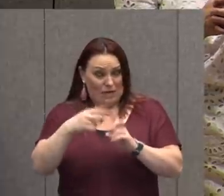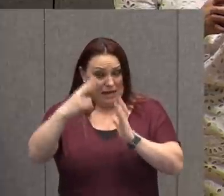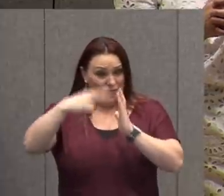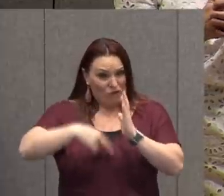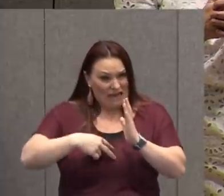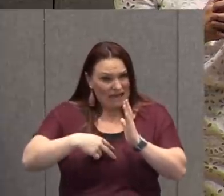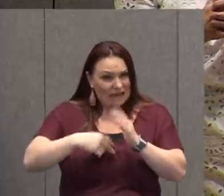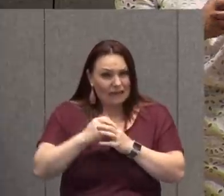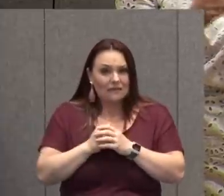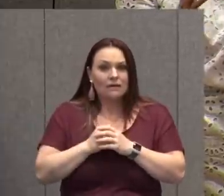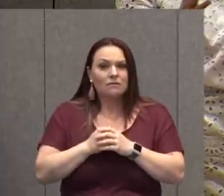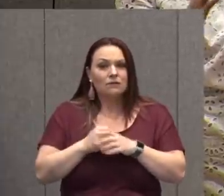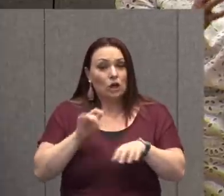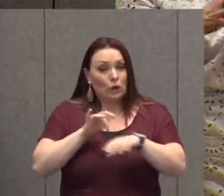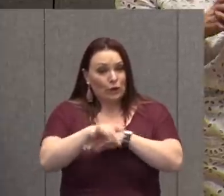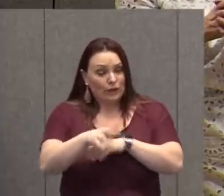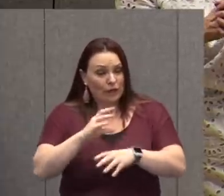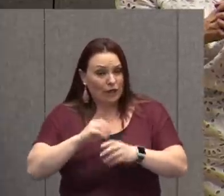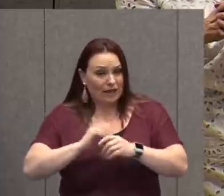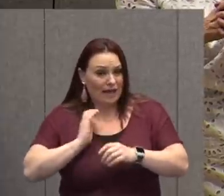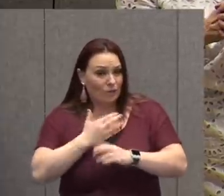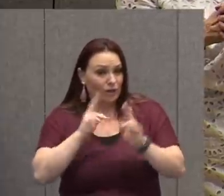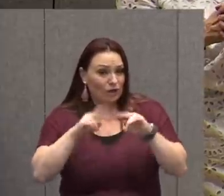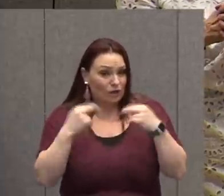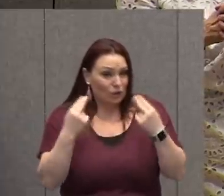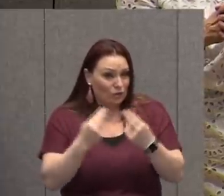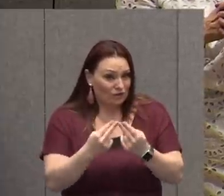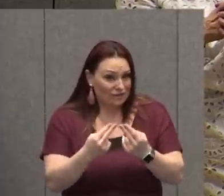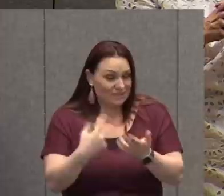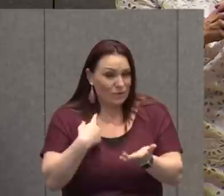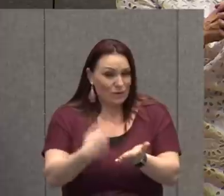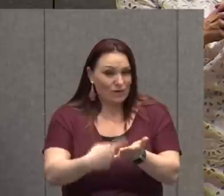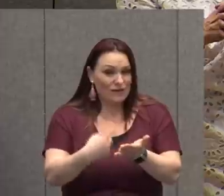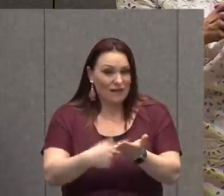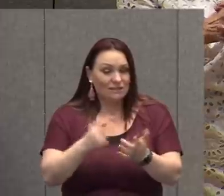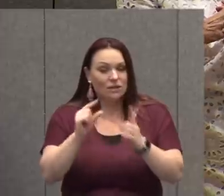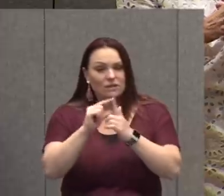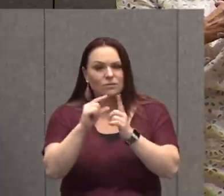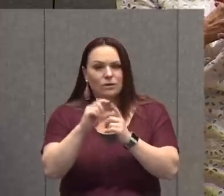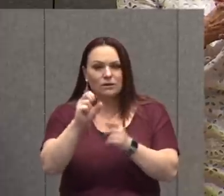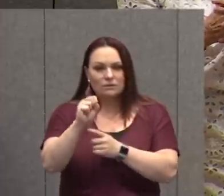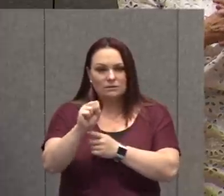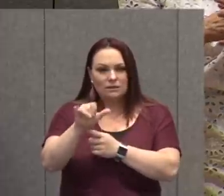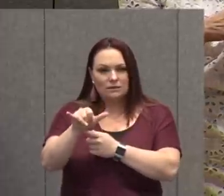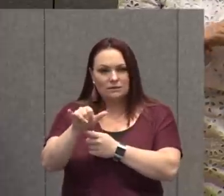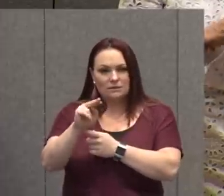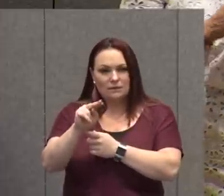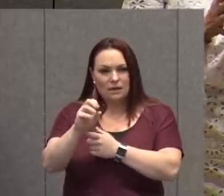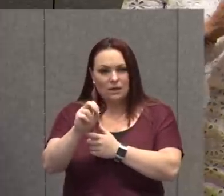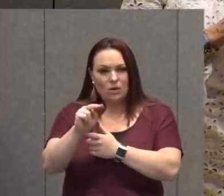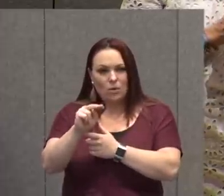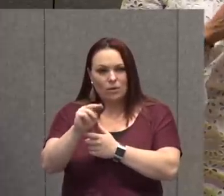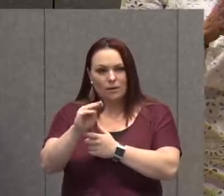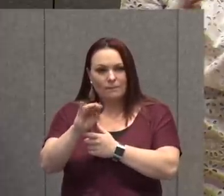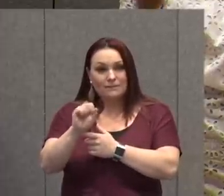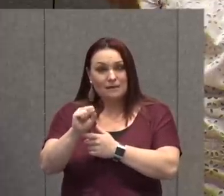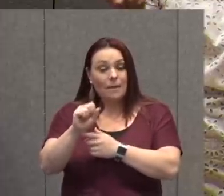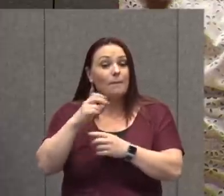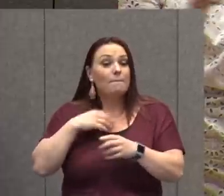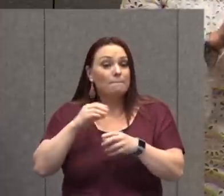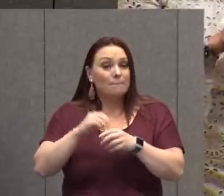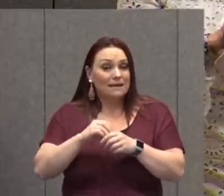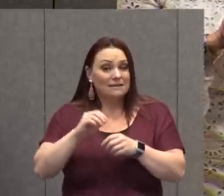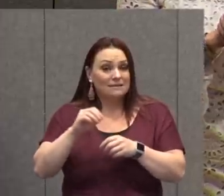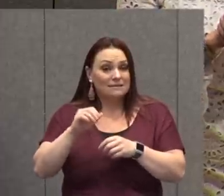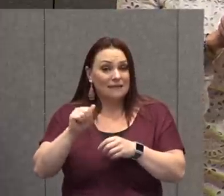earlier in our units, we've been talking to you guys about synonyms. Miss Anna, Miss Kay,